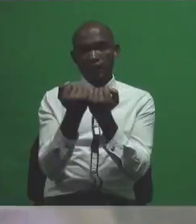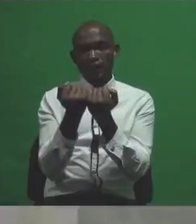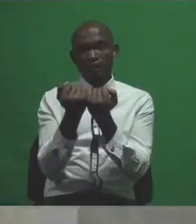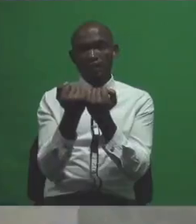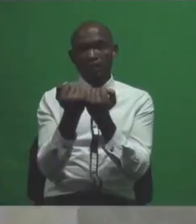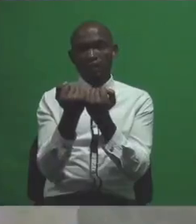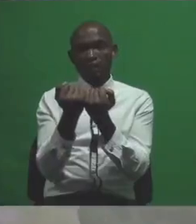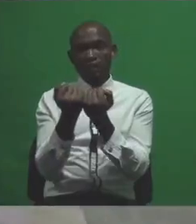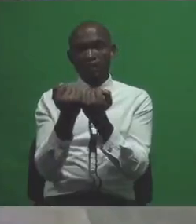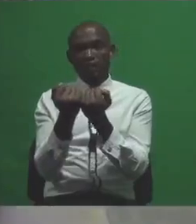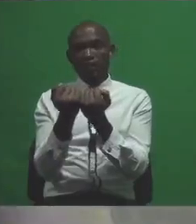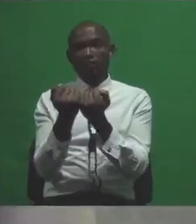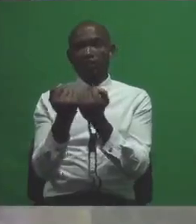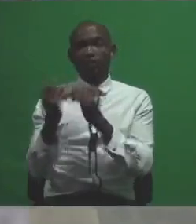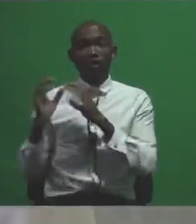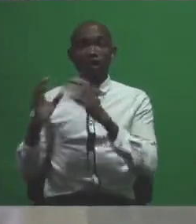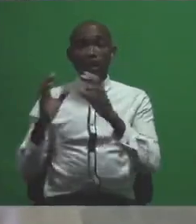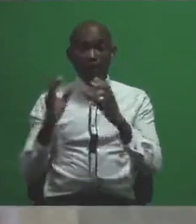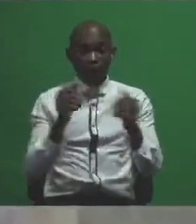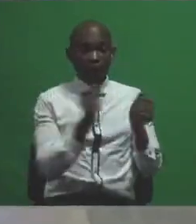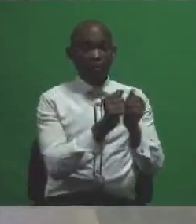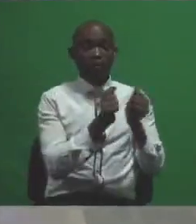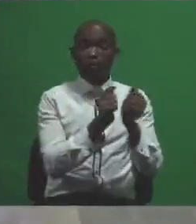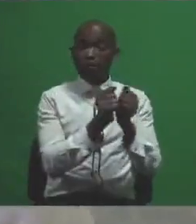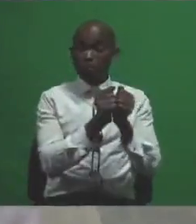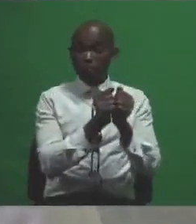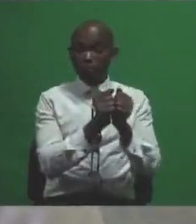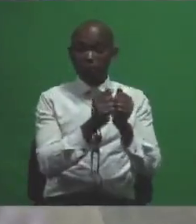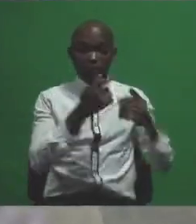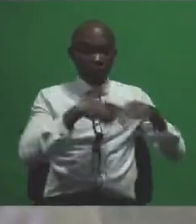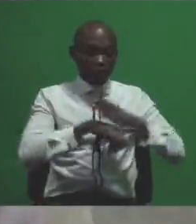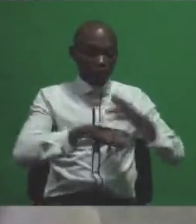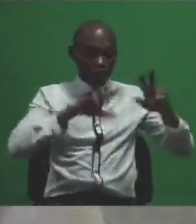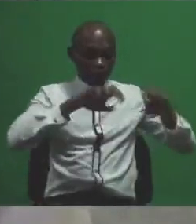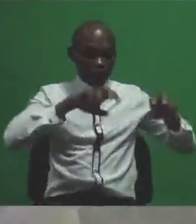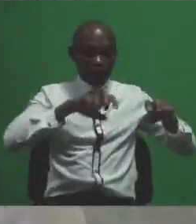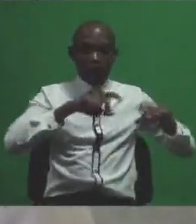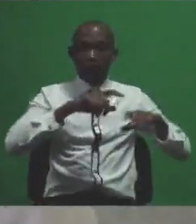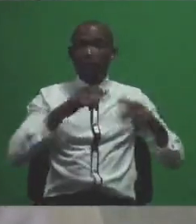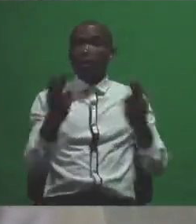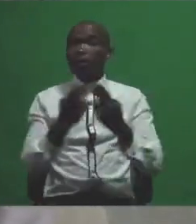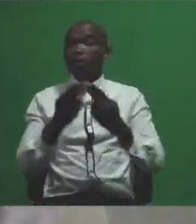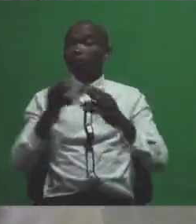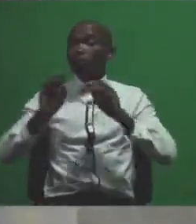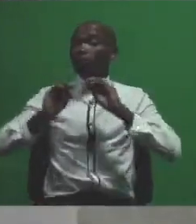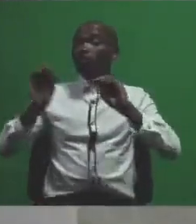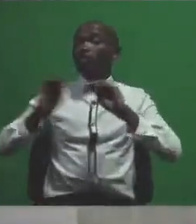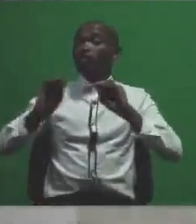carrying out experiments, research, and even teaching sometimes.